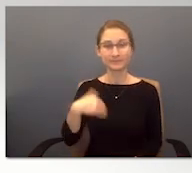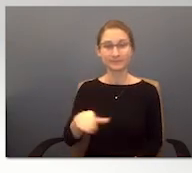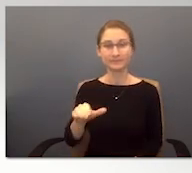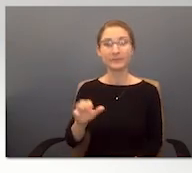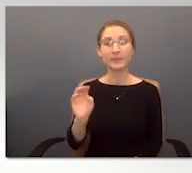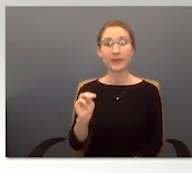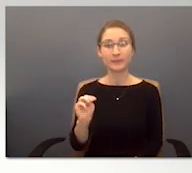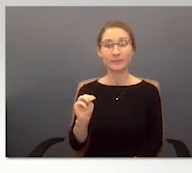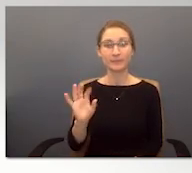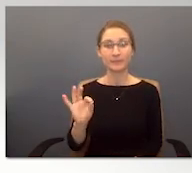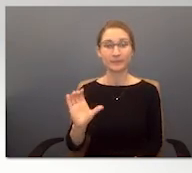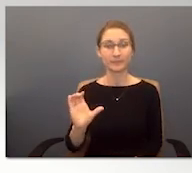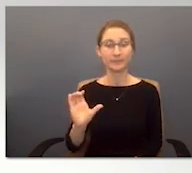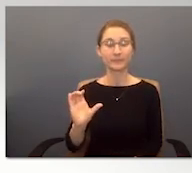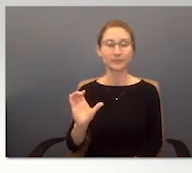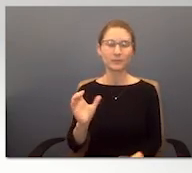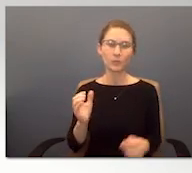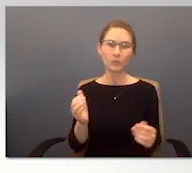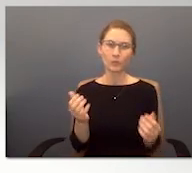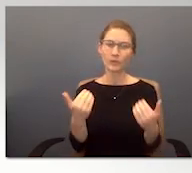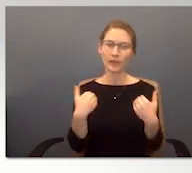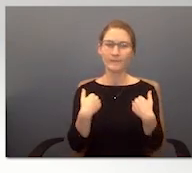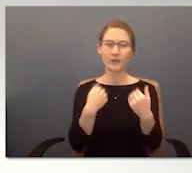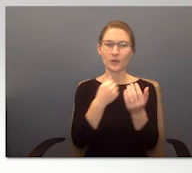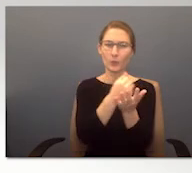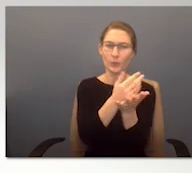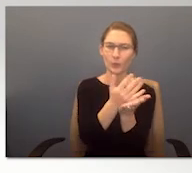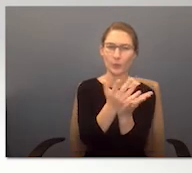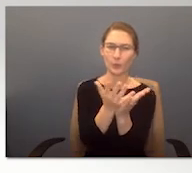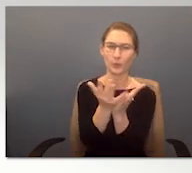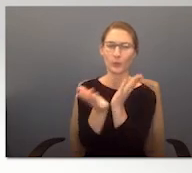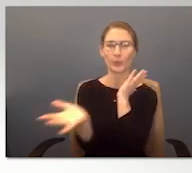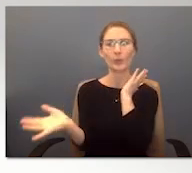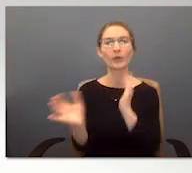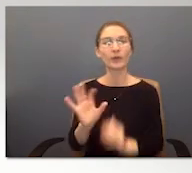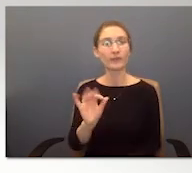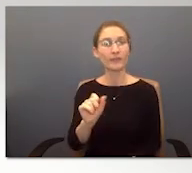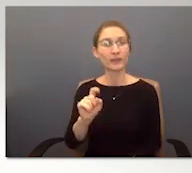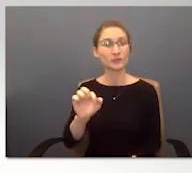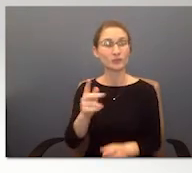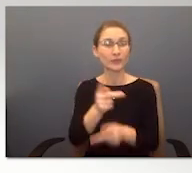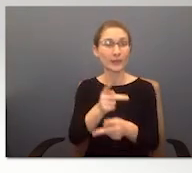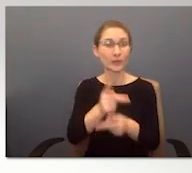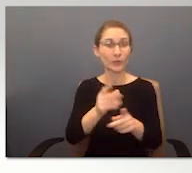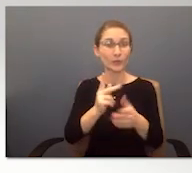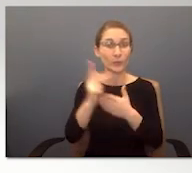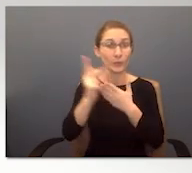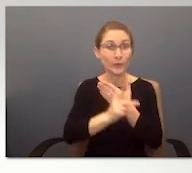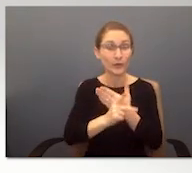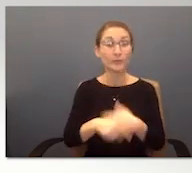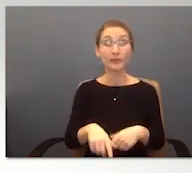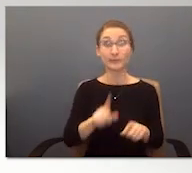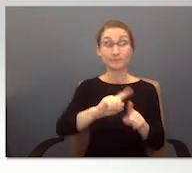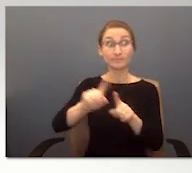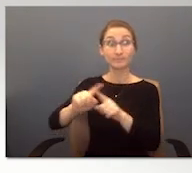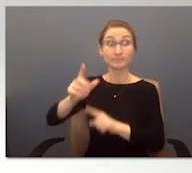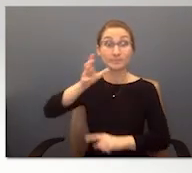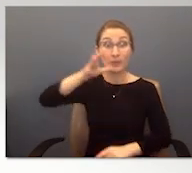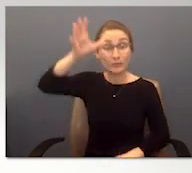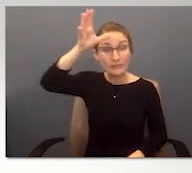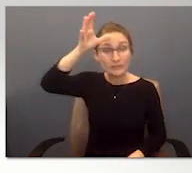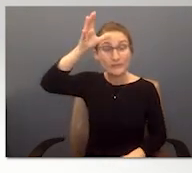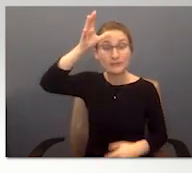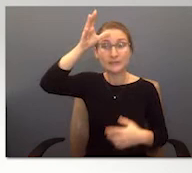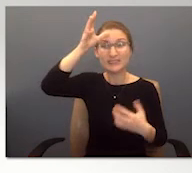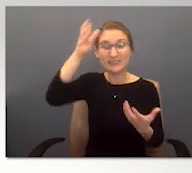foster care, I'll just talk about that. We have a pretty robust medical foster care program. Our medical foster care providers, parents, are aging